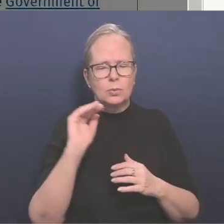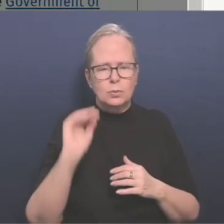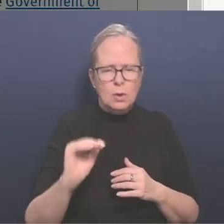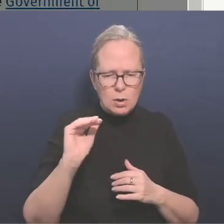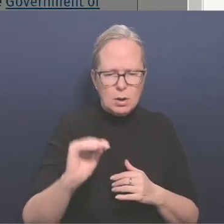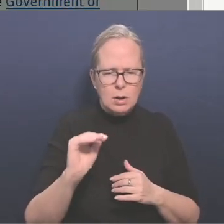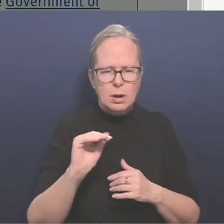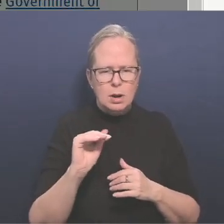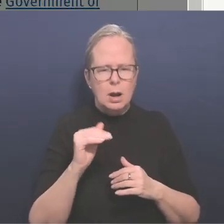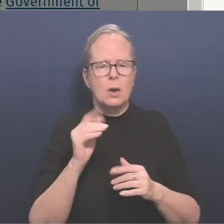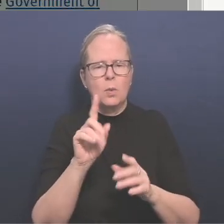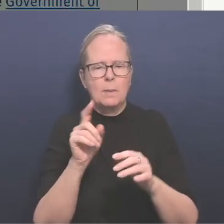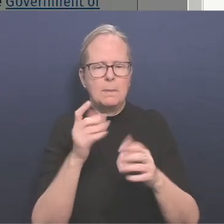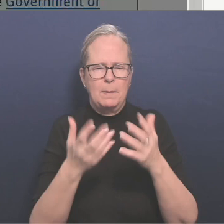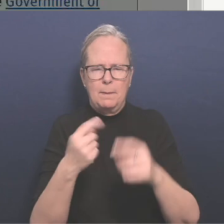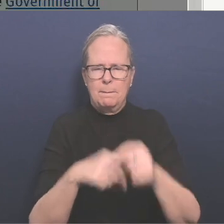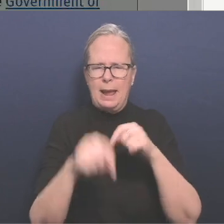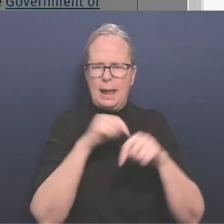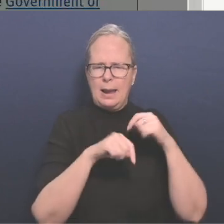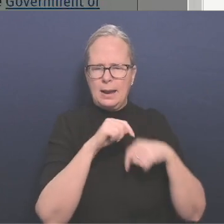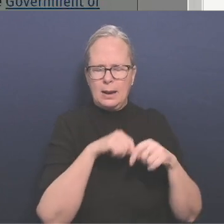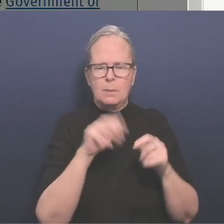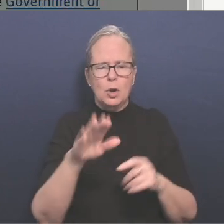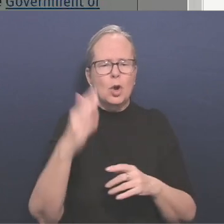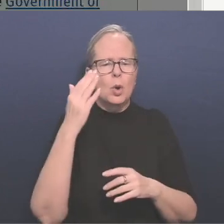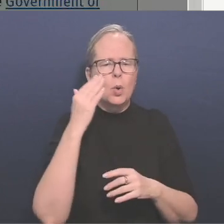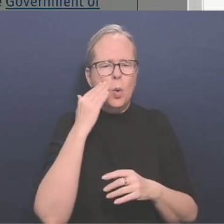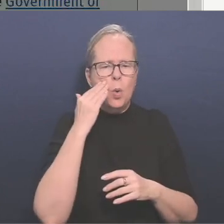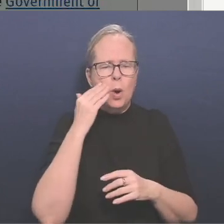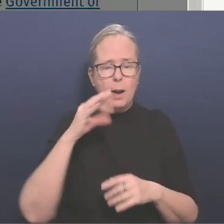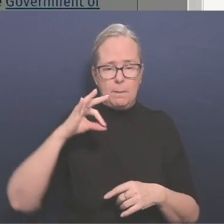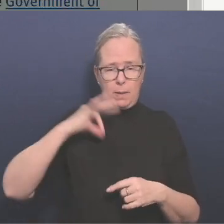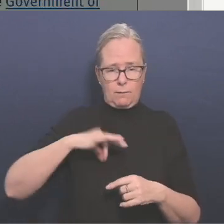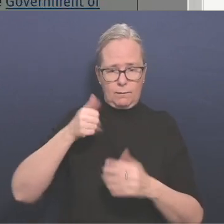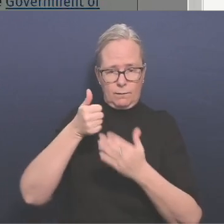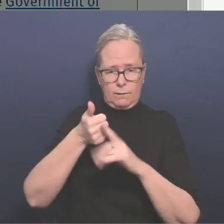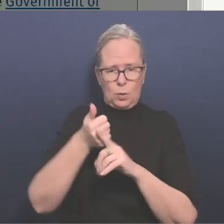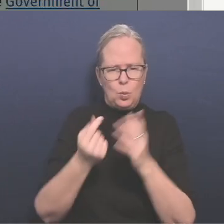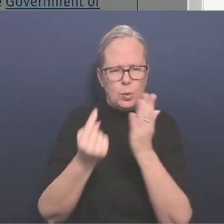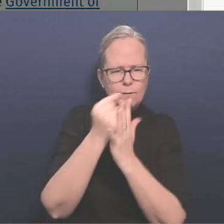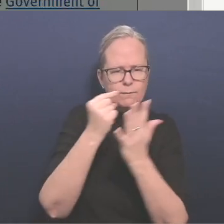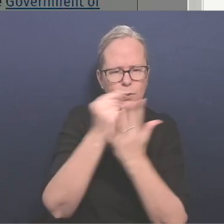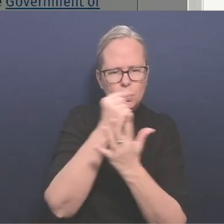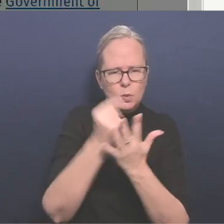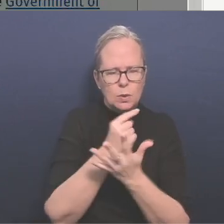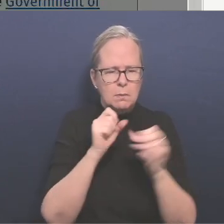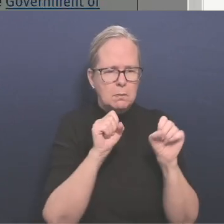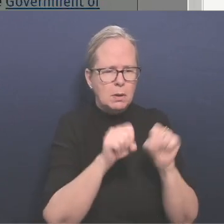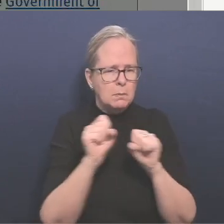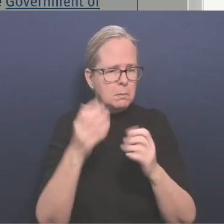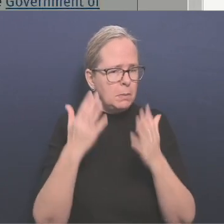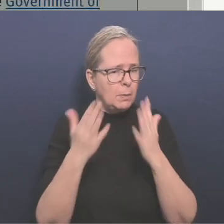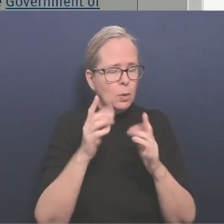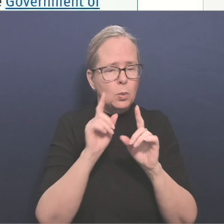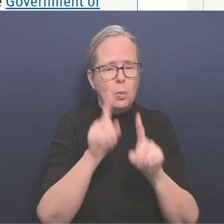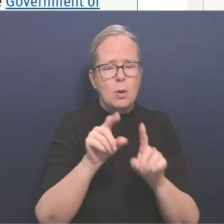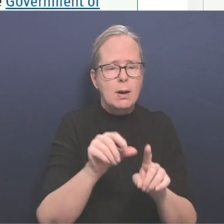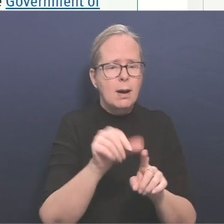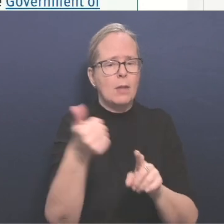you email it to yourself. So you put your email, right? So I'm going to put my email. You email it to yourself,